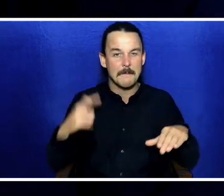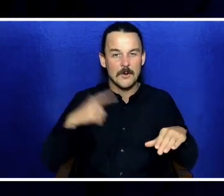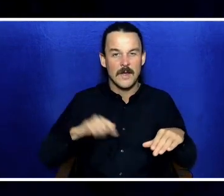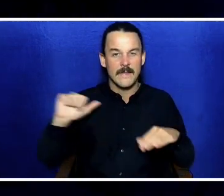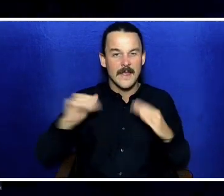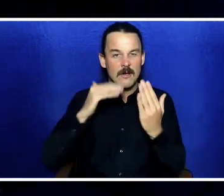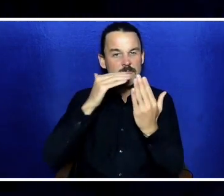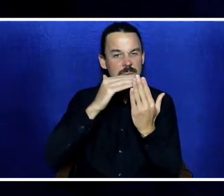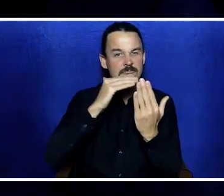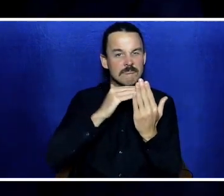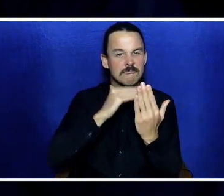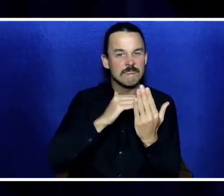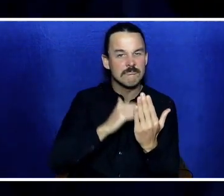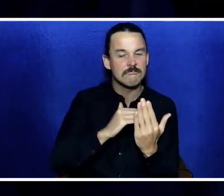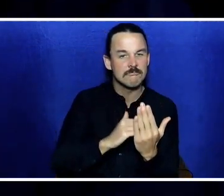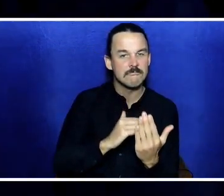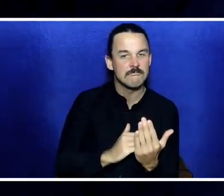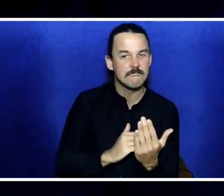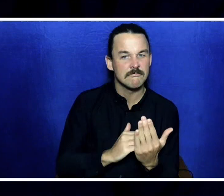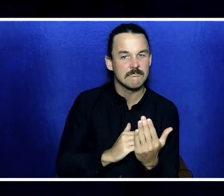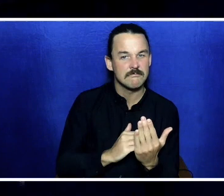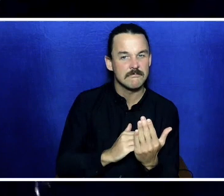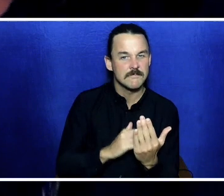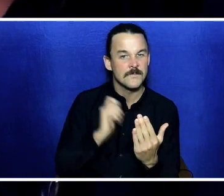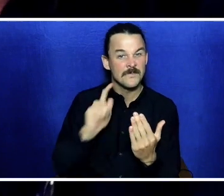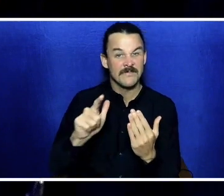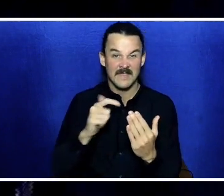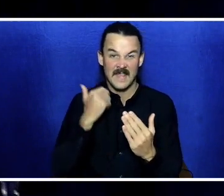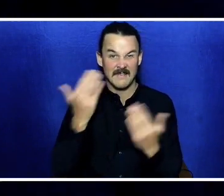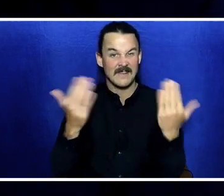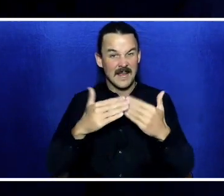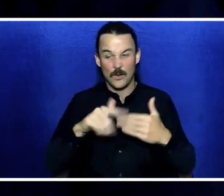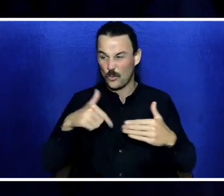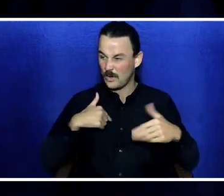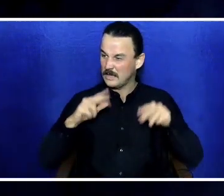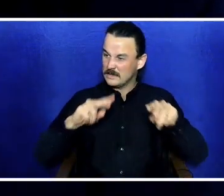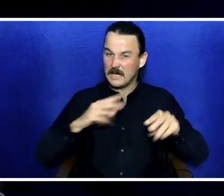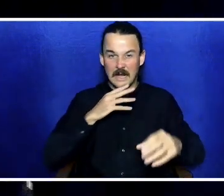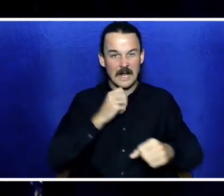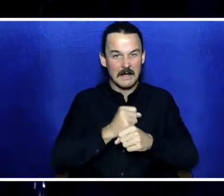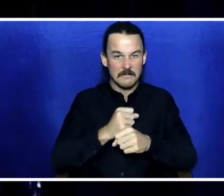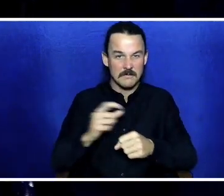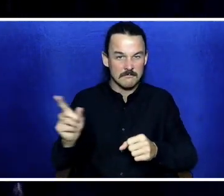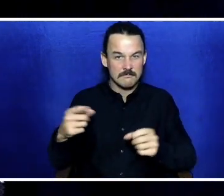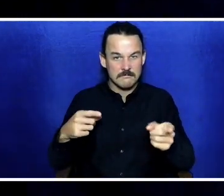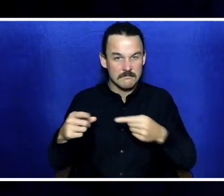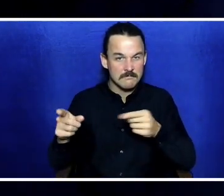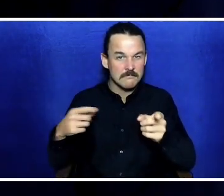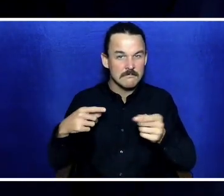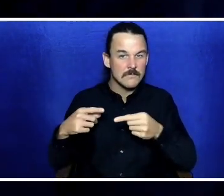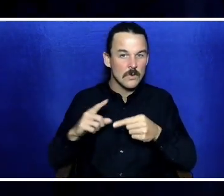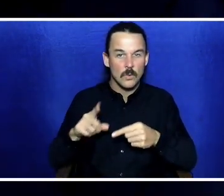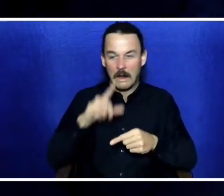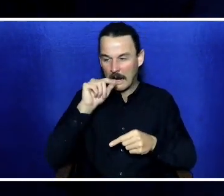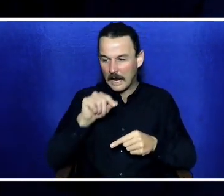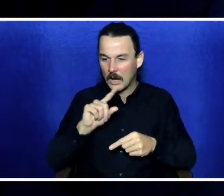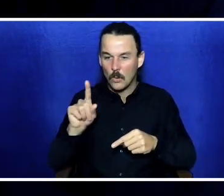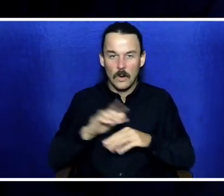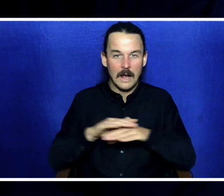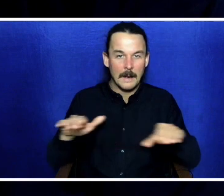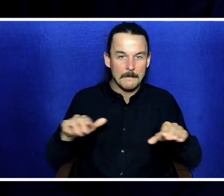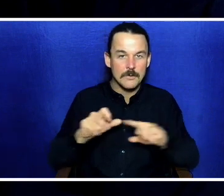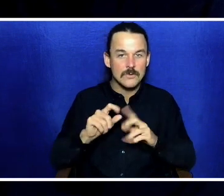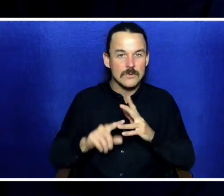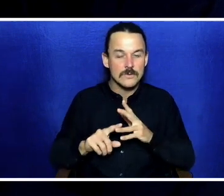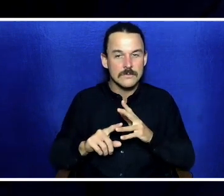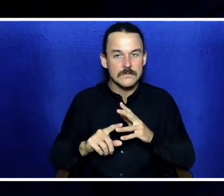days, that prescriptive patriarchy from our northern neighbours. But anyway, they transcend it in the only way